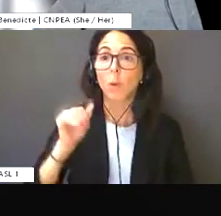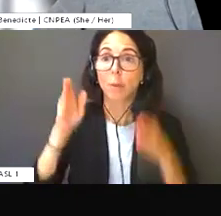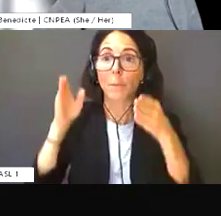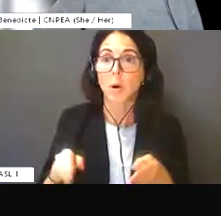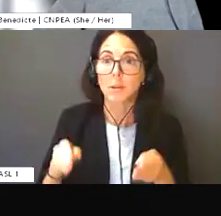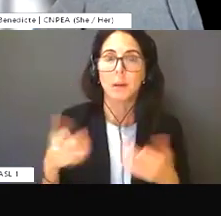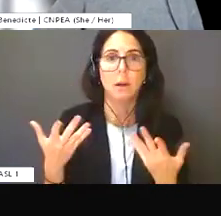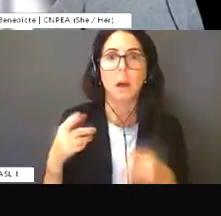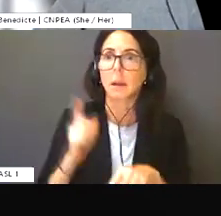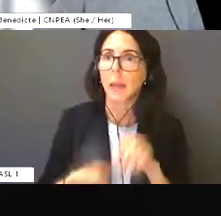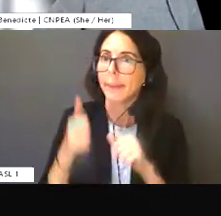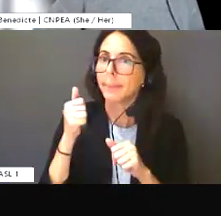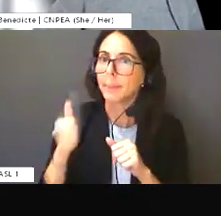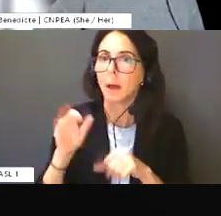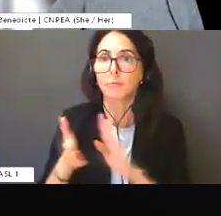Then I think